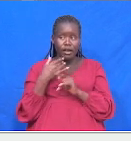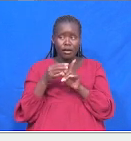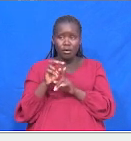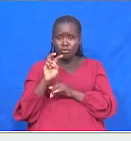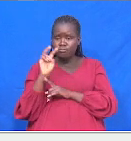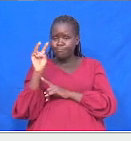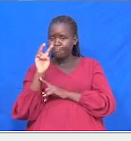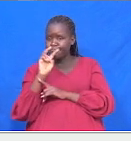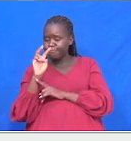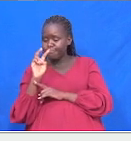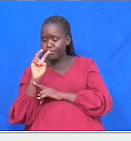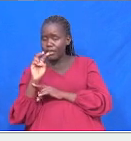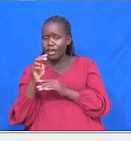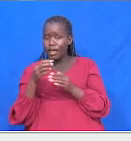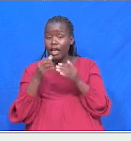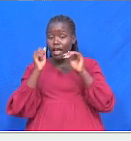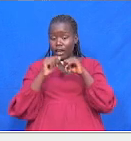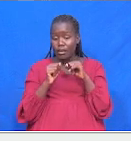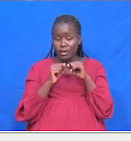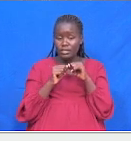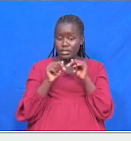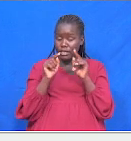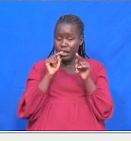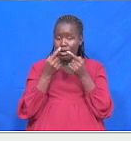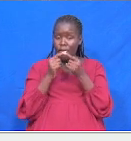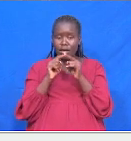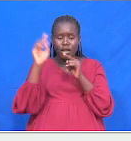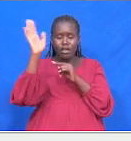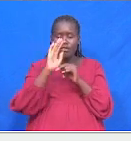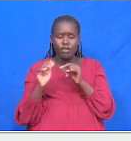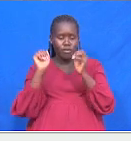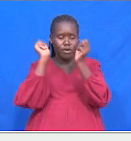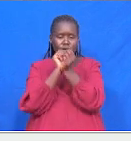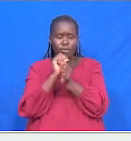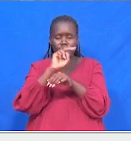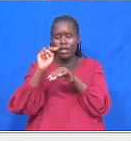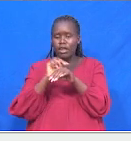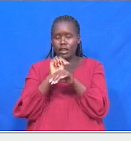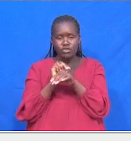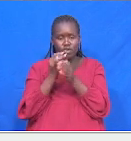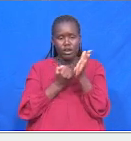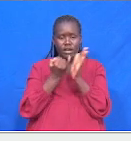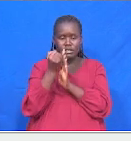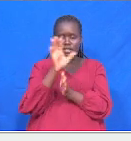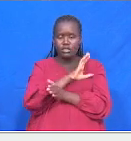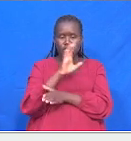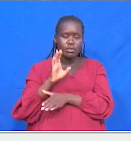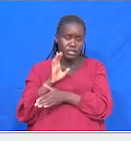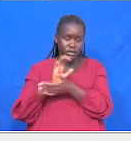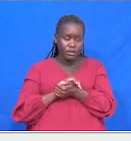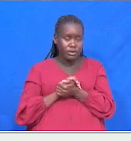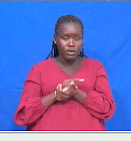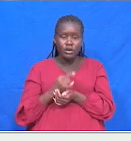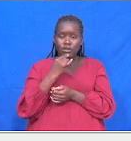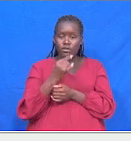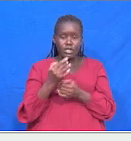agreement is a threat to national unity. I have never been caught by the National Cohesion and Integration Committee to tell